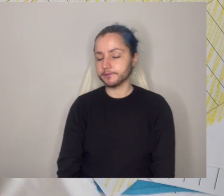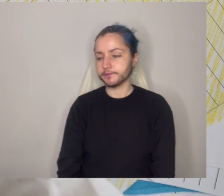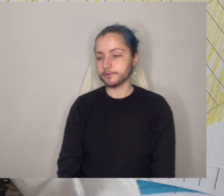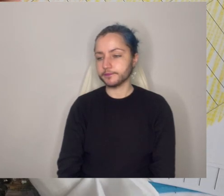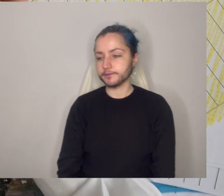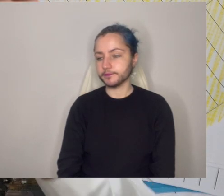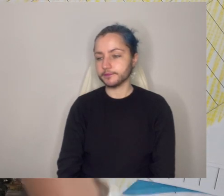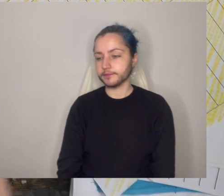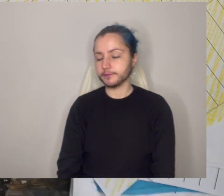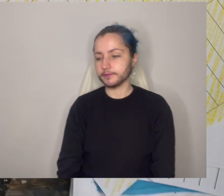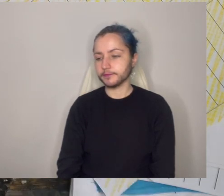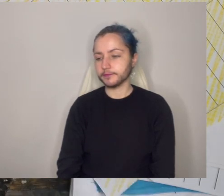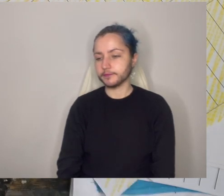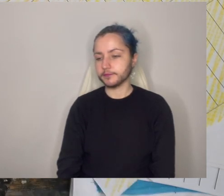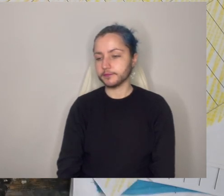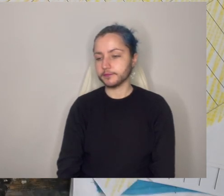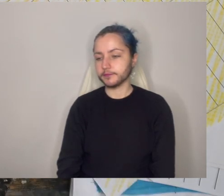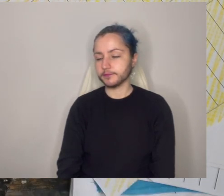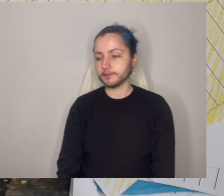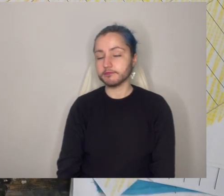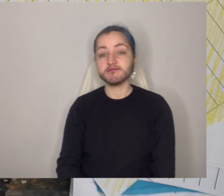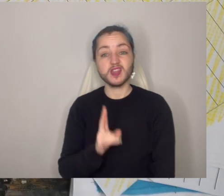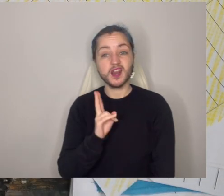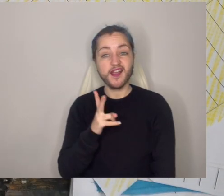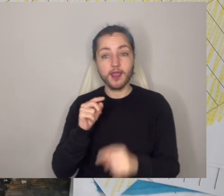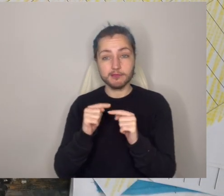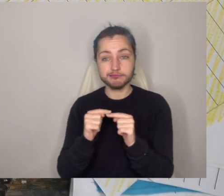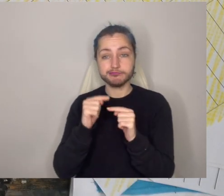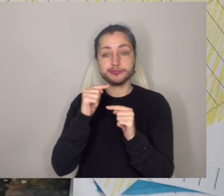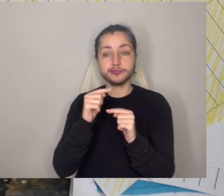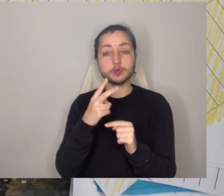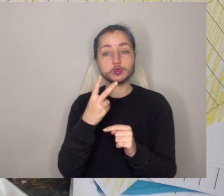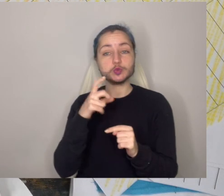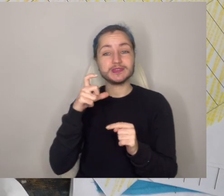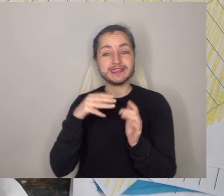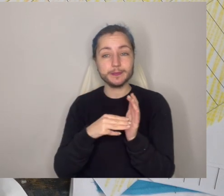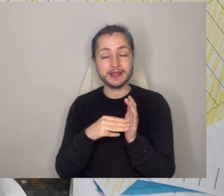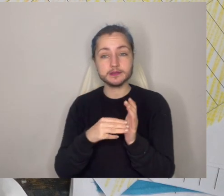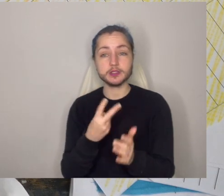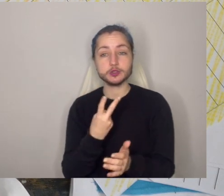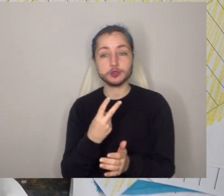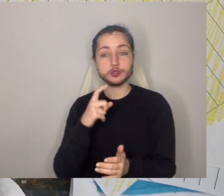side, the landscape side, again just drawing